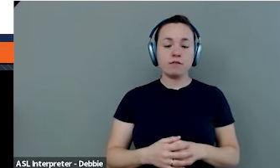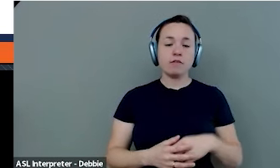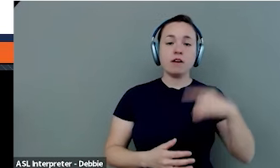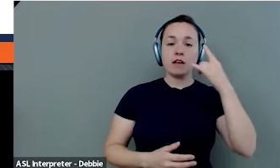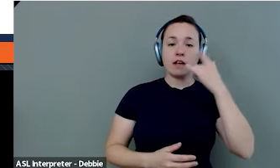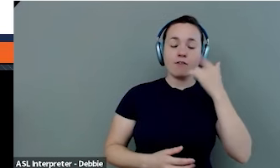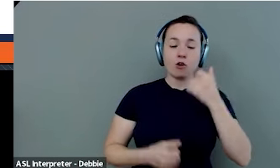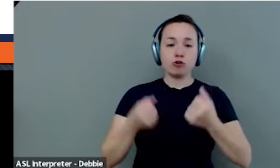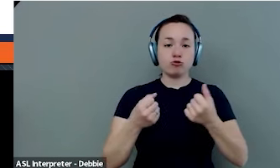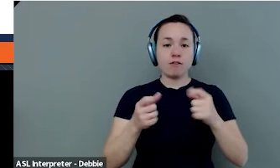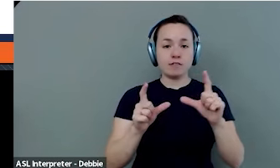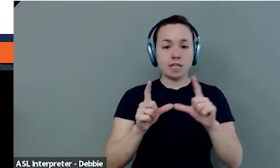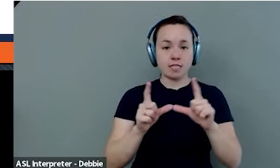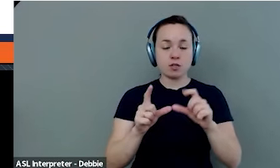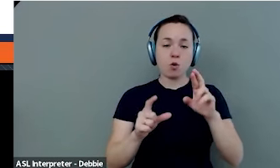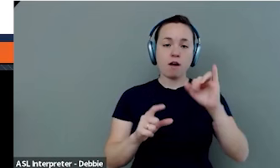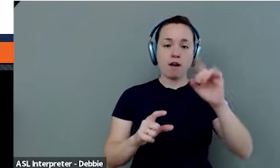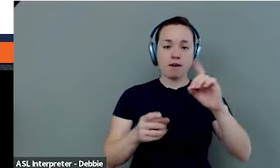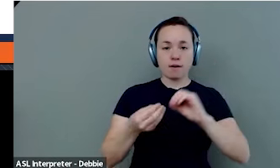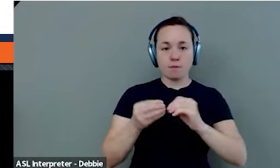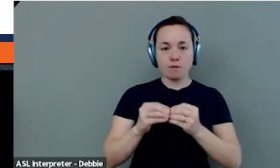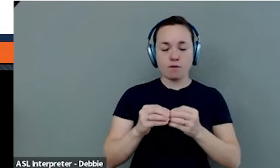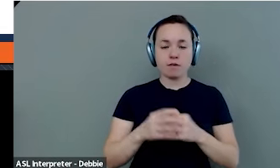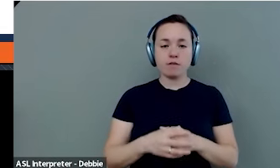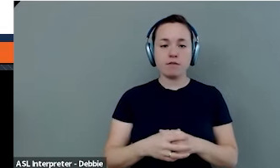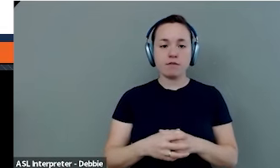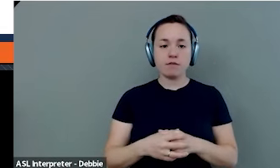California driver's license or ID number,